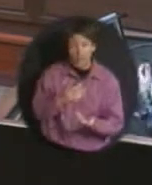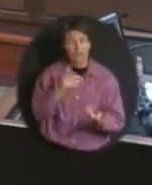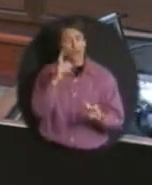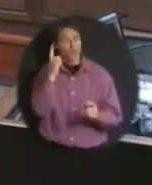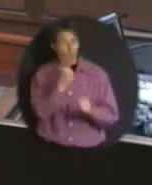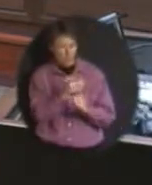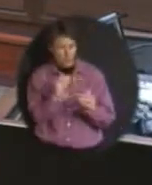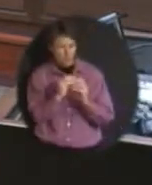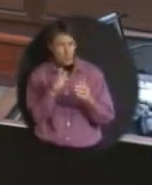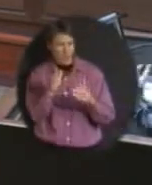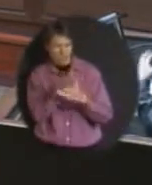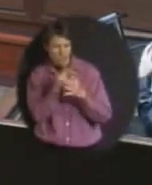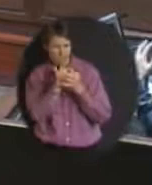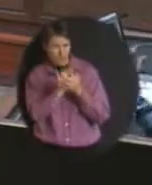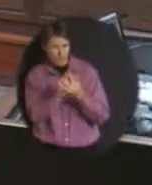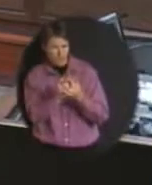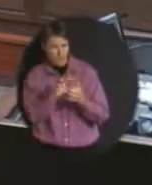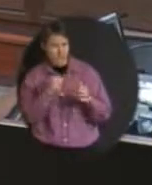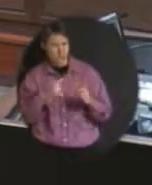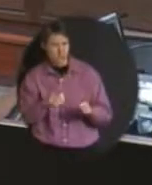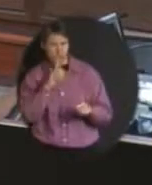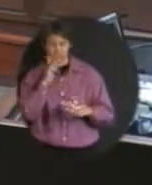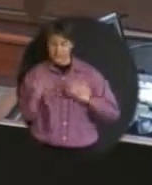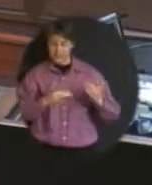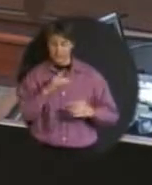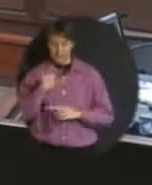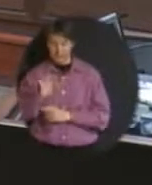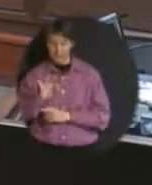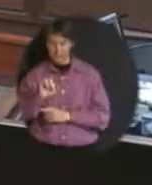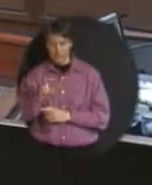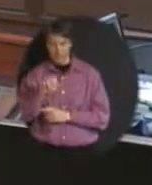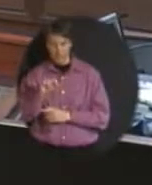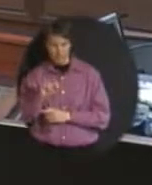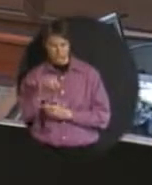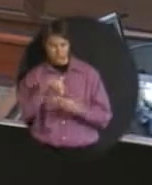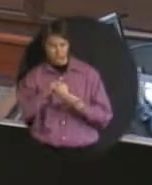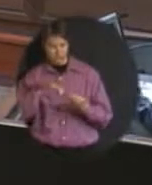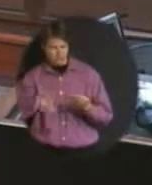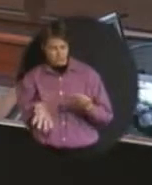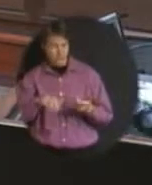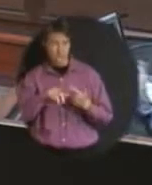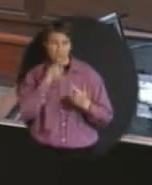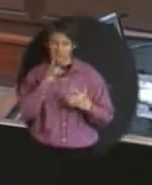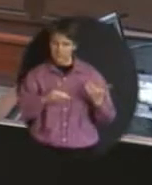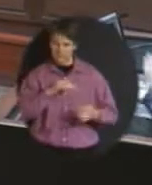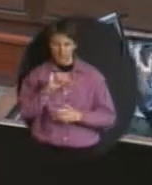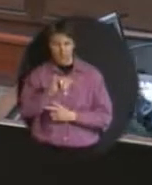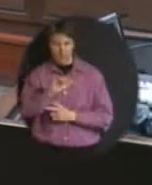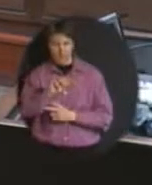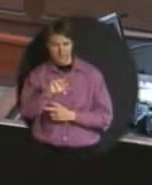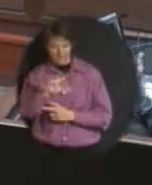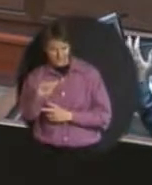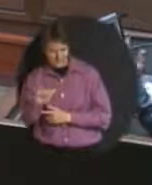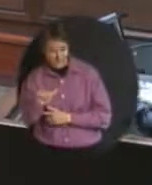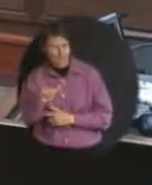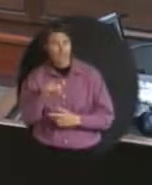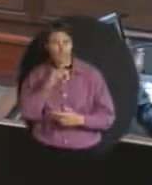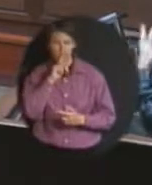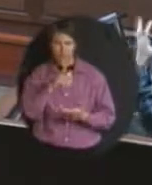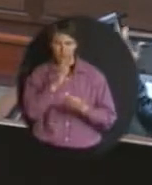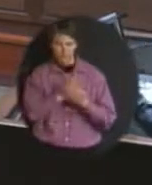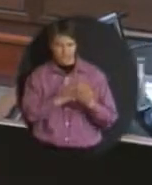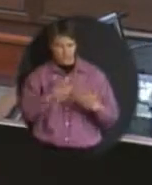partnership efforts. We're very excited about First Student, very excited about the YMCA. Certainly our faith organizations will play a key role in their